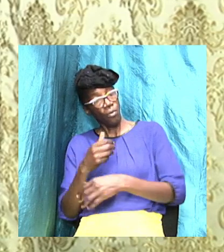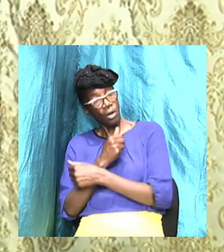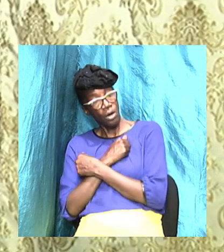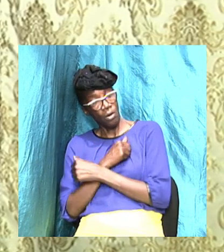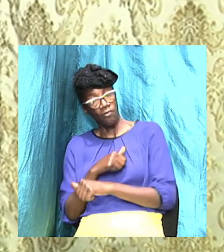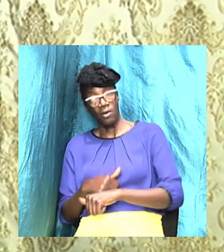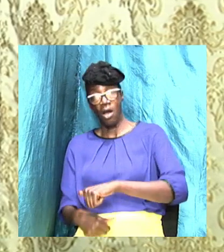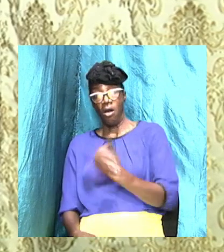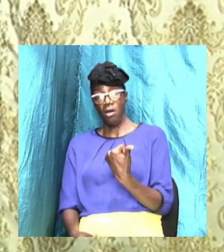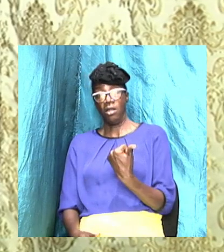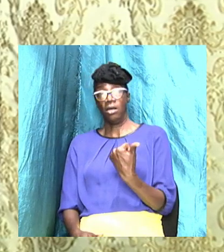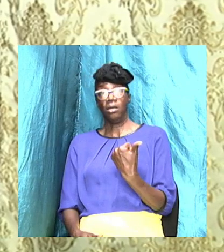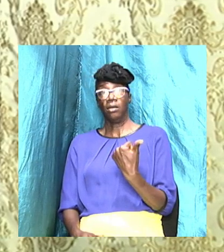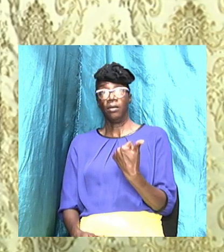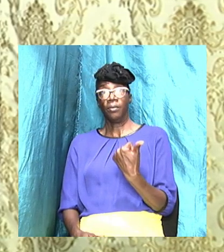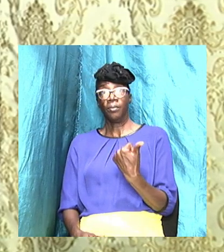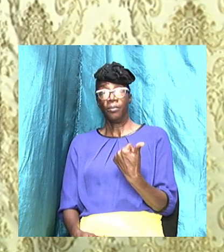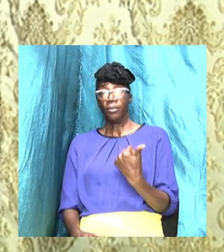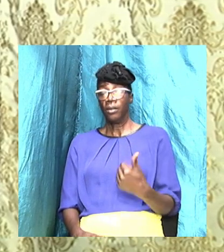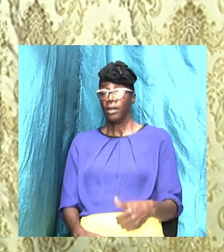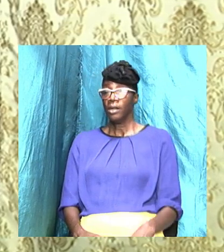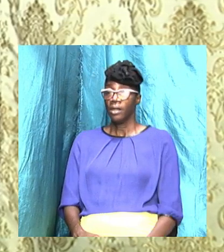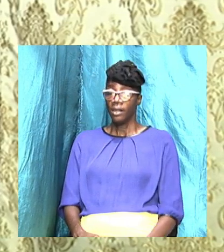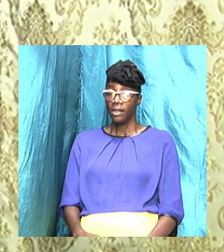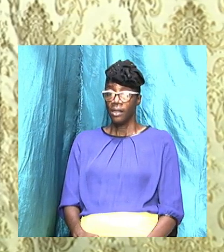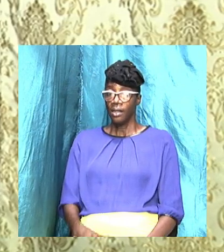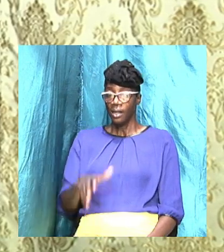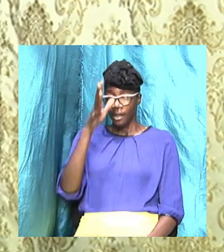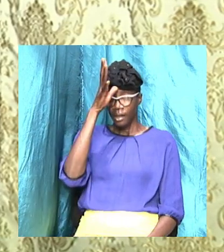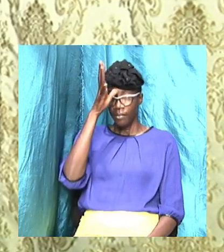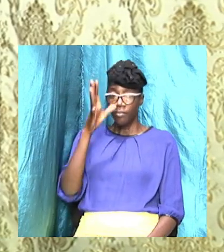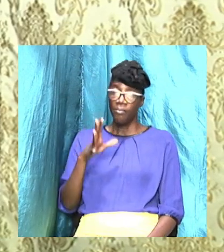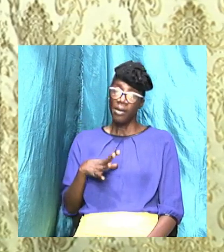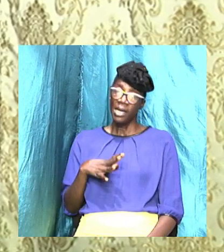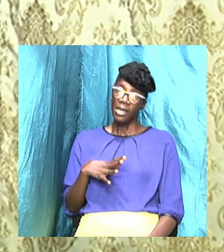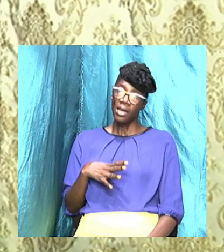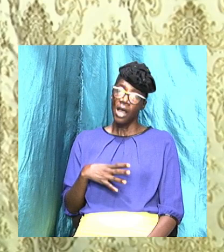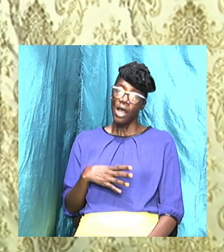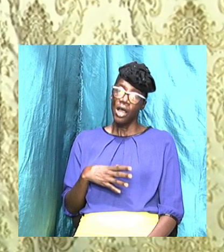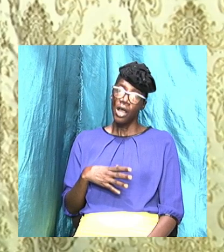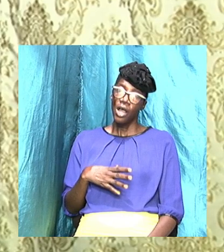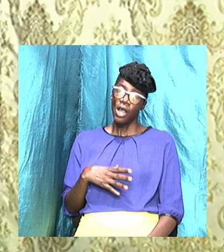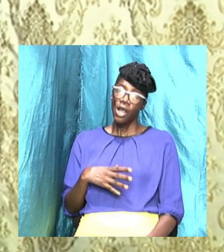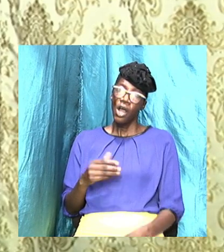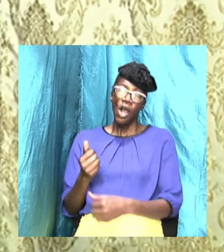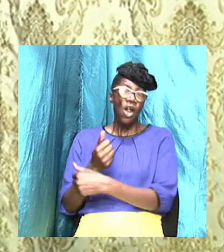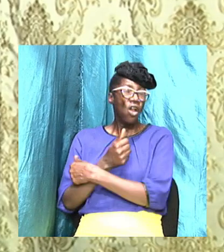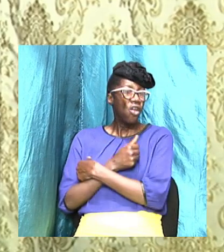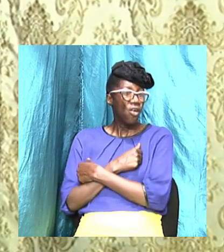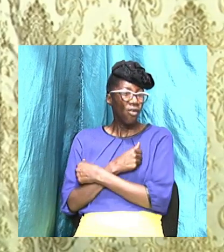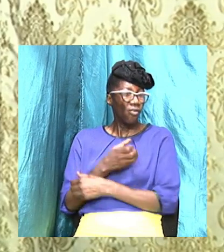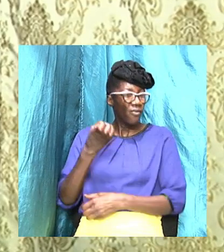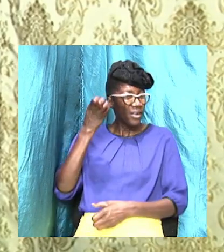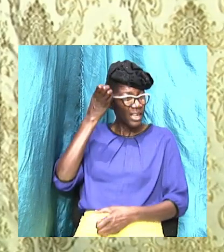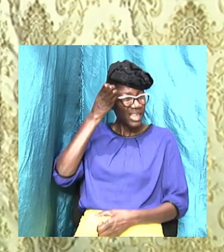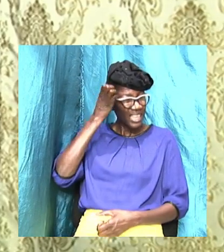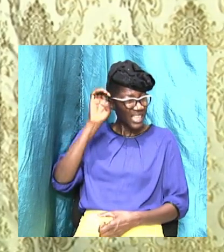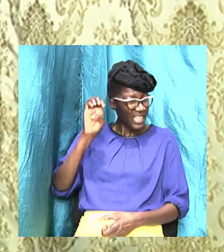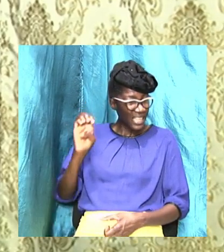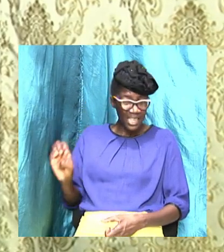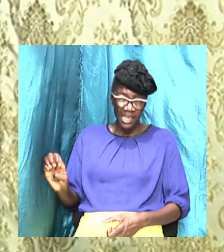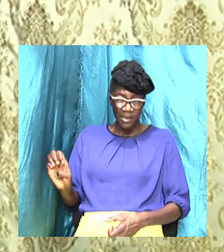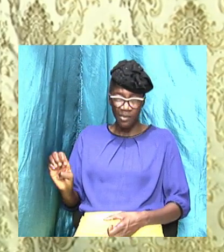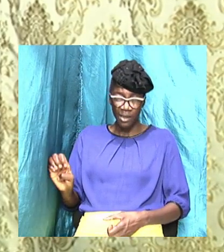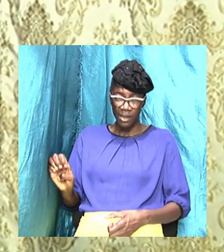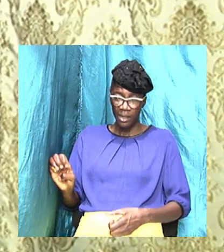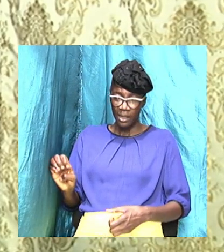And like how there is a natural tendency in men to tend towards the things that are evil. That is why the spirit